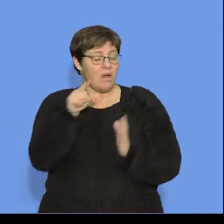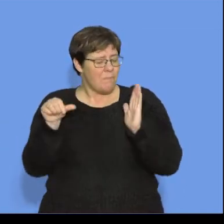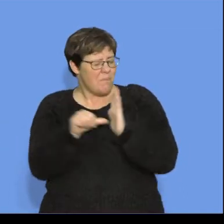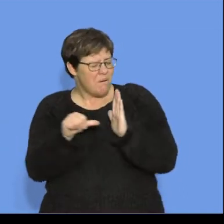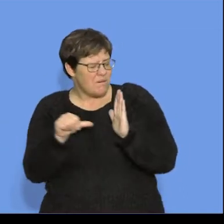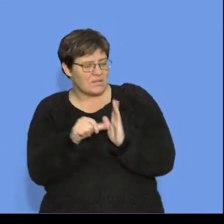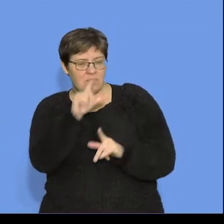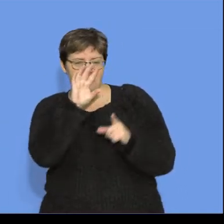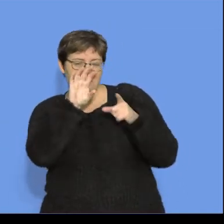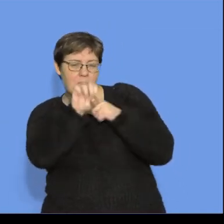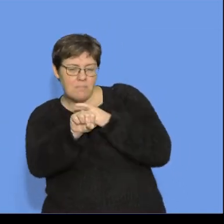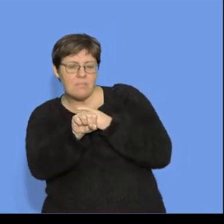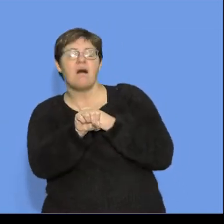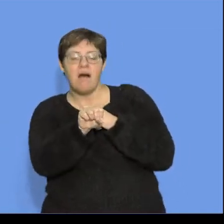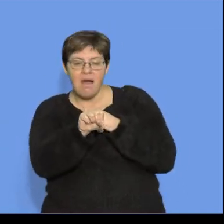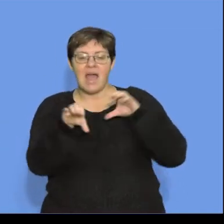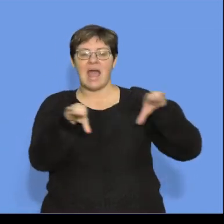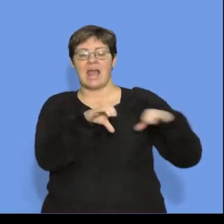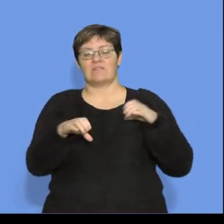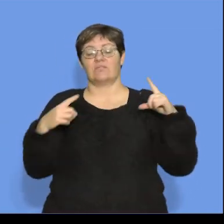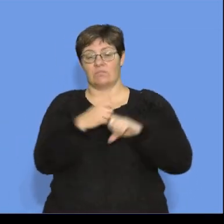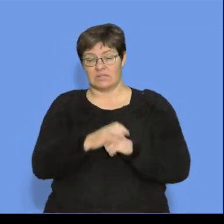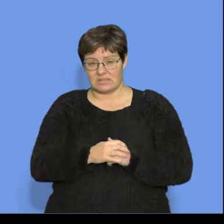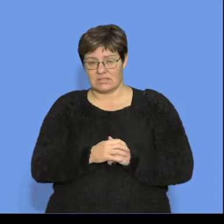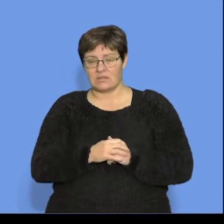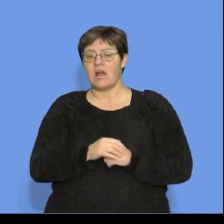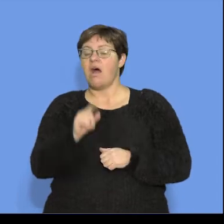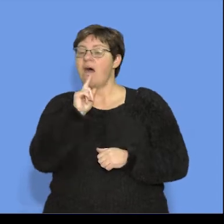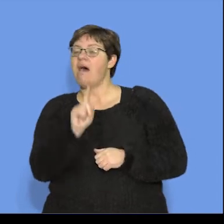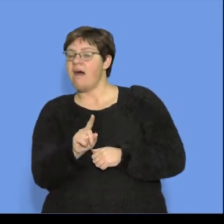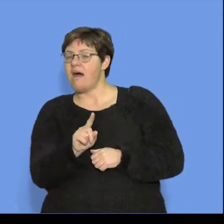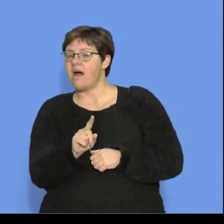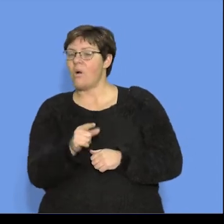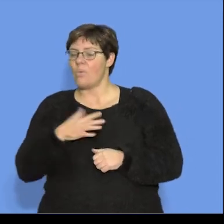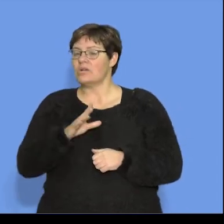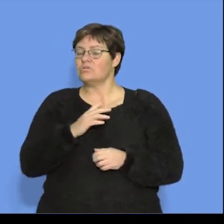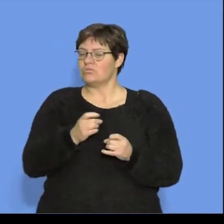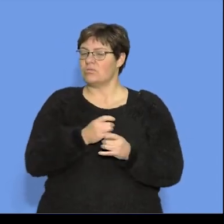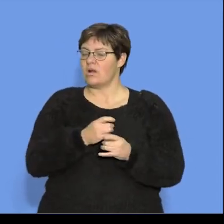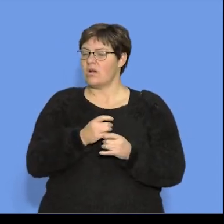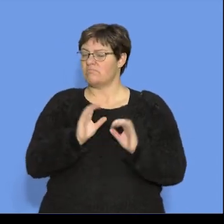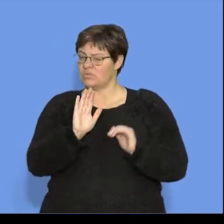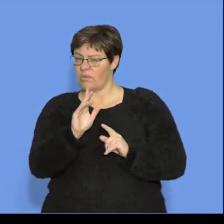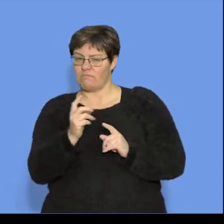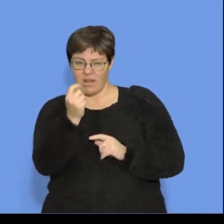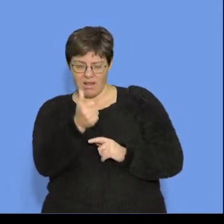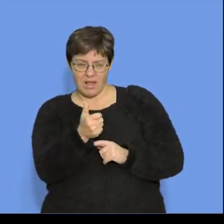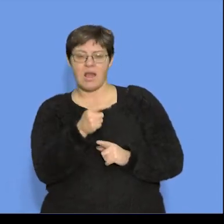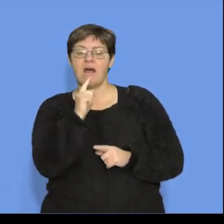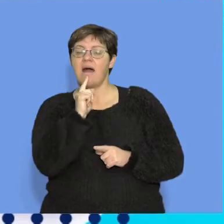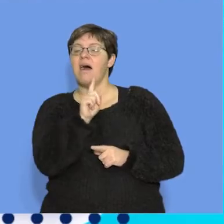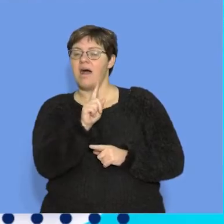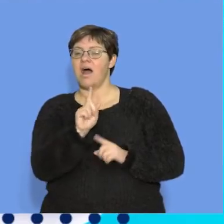to define activated complex. But to do that, I want to just stop for a second and deal with collision